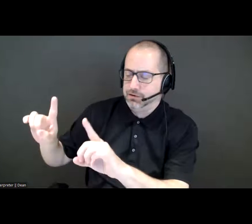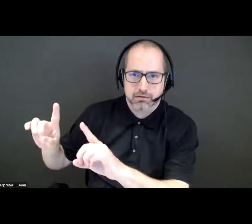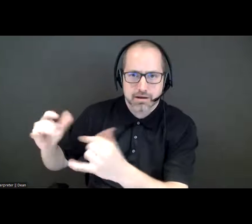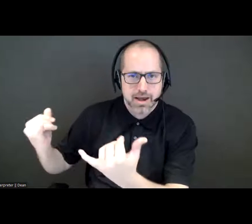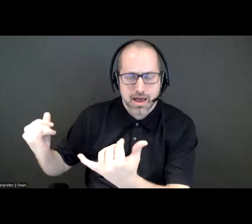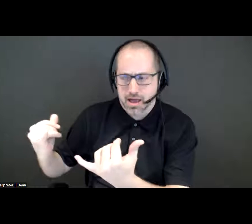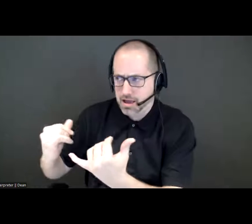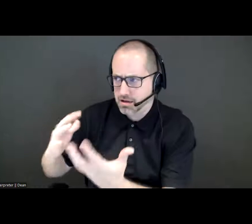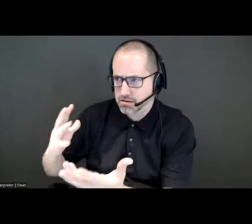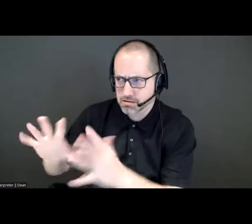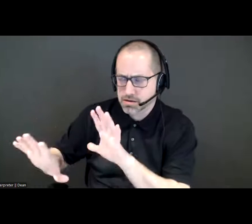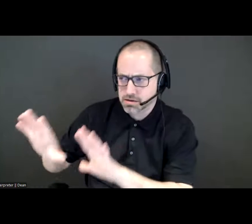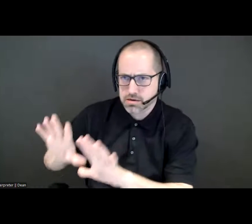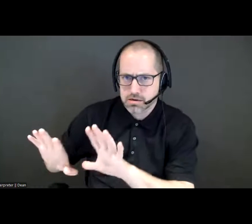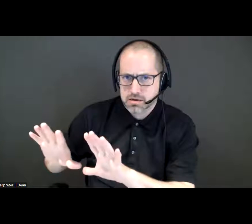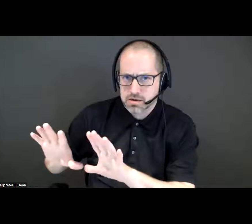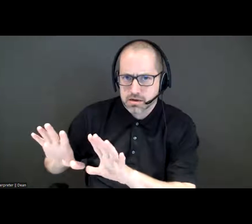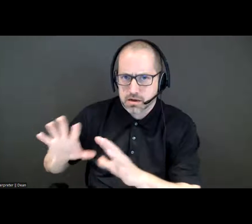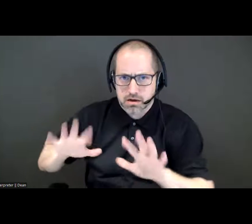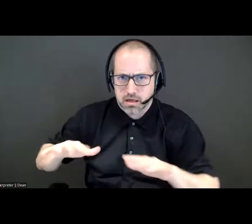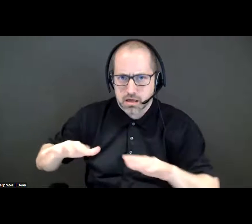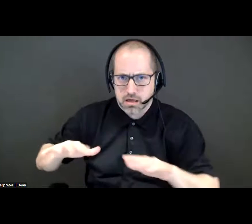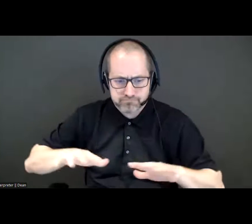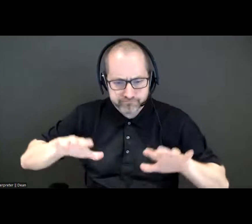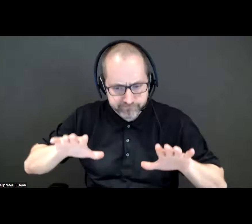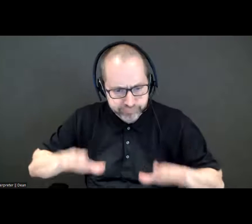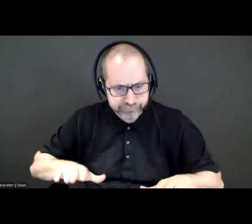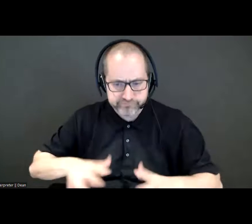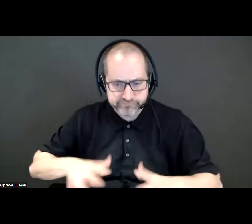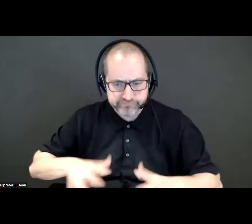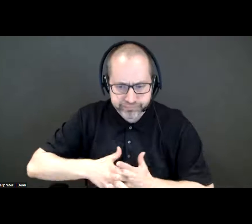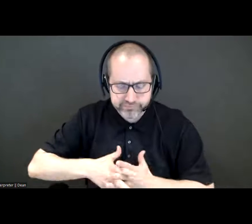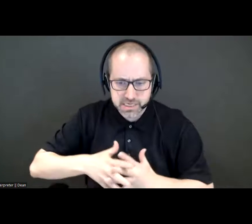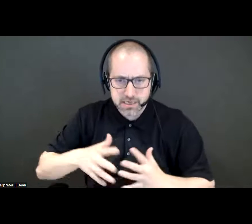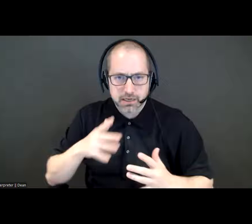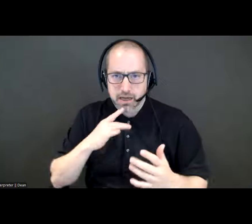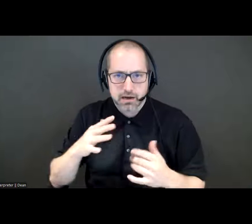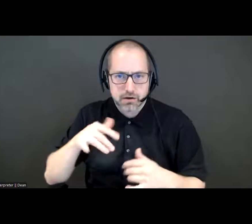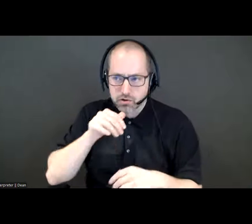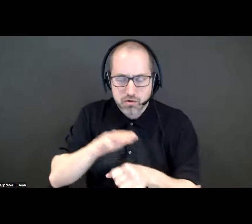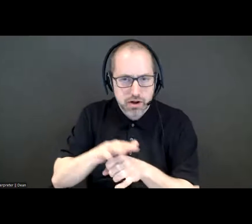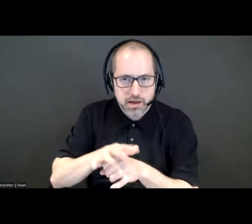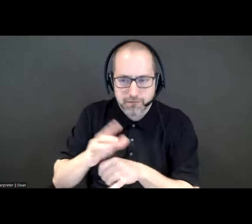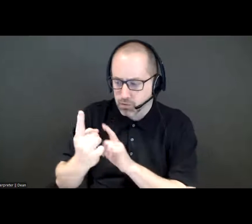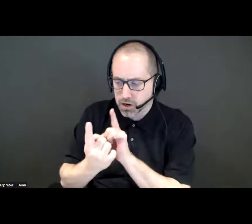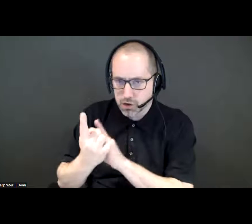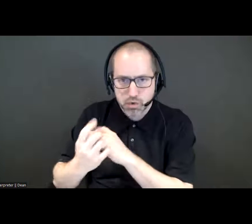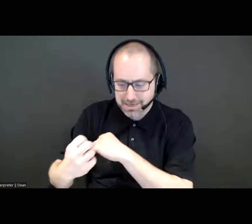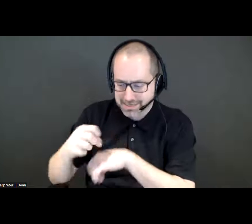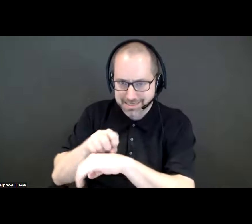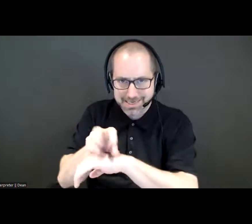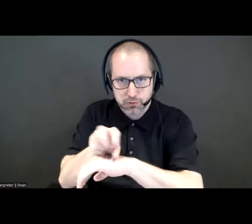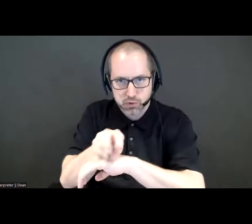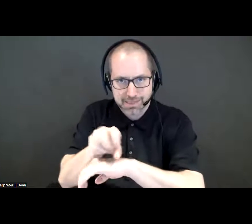that trauma, we don't have enough one-on-one counseling. So I think that's where mutual mentoring comes in. Everybody can be